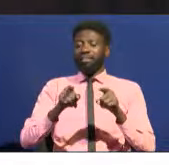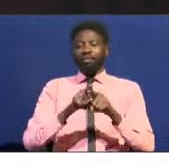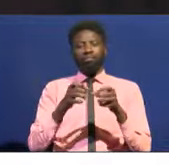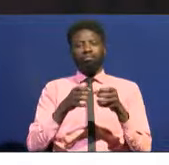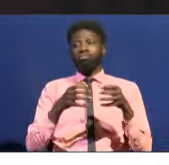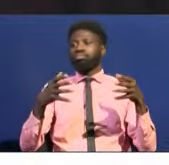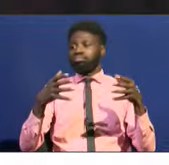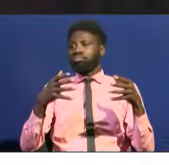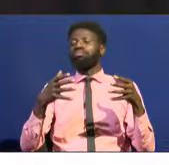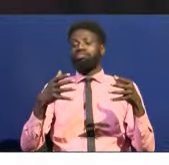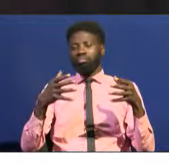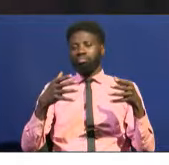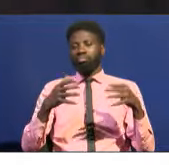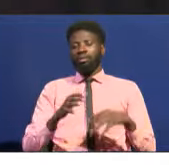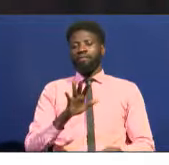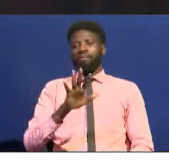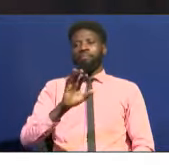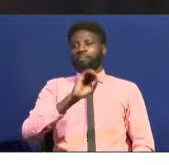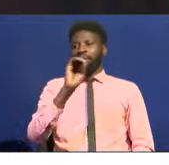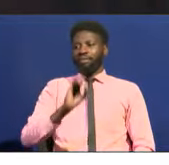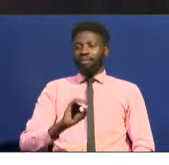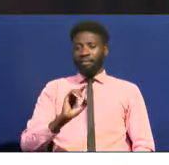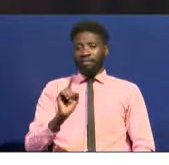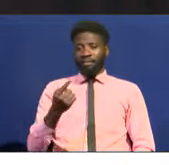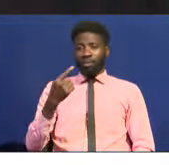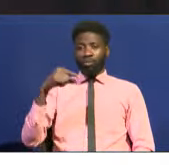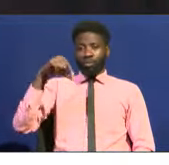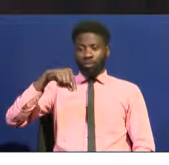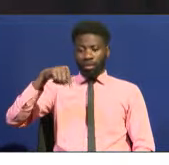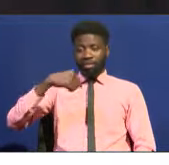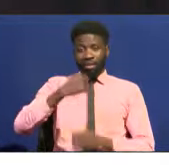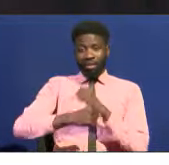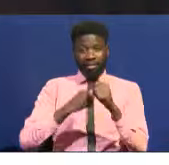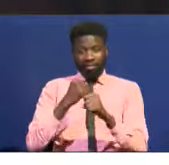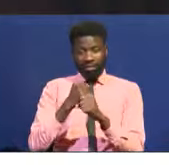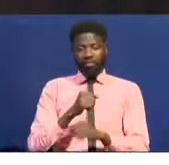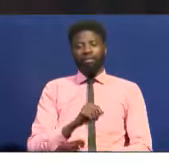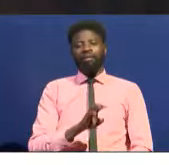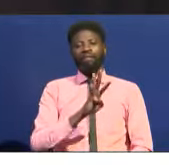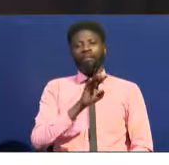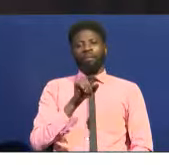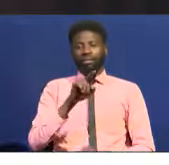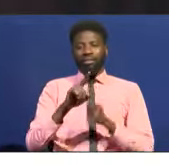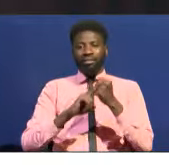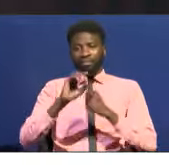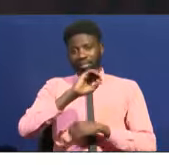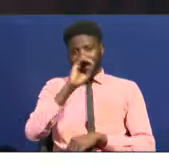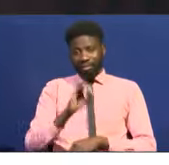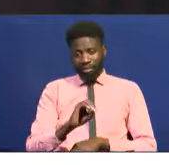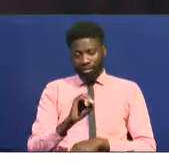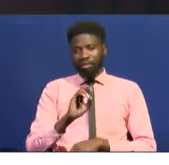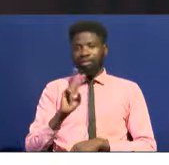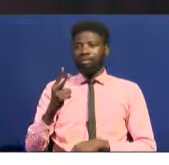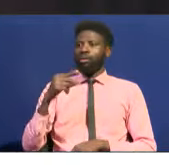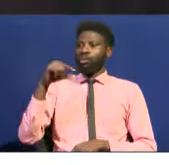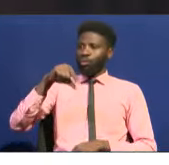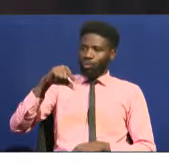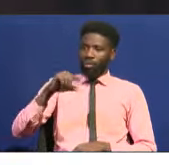by 5% in the first quarter of this year and 4.6% in the second quarter, and we understand why.